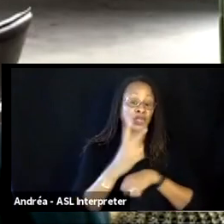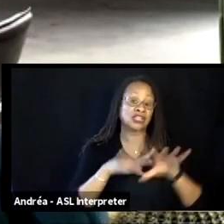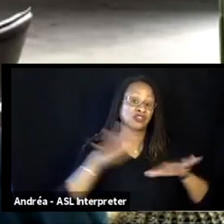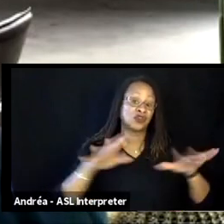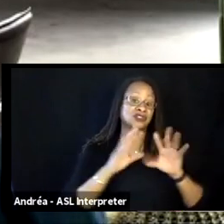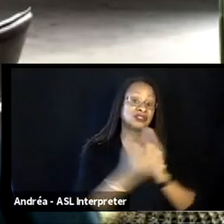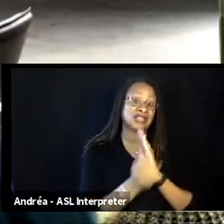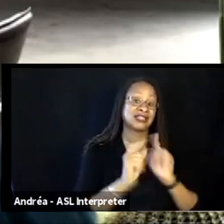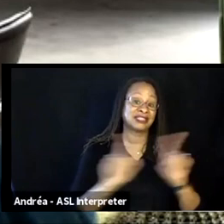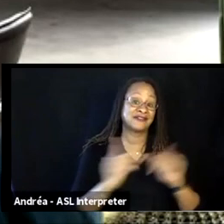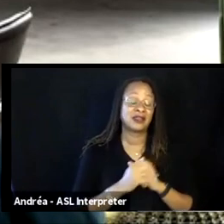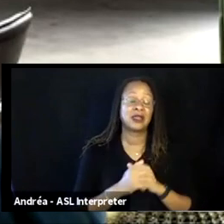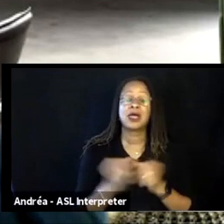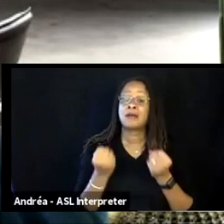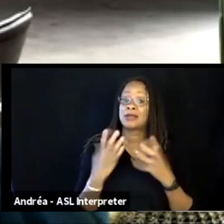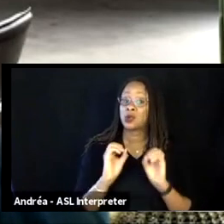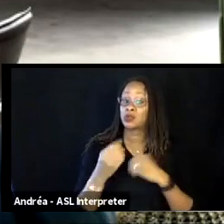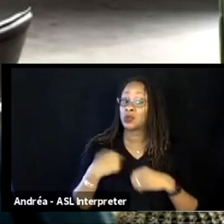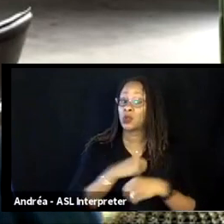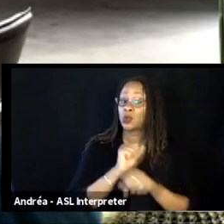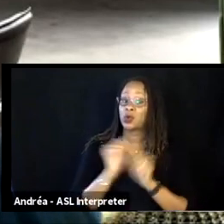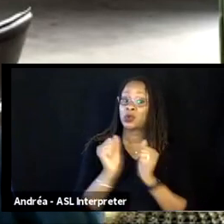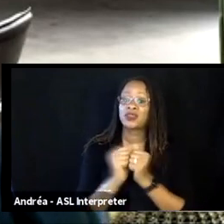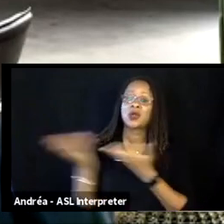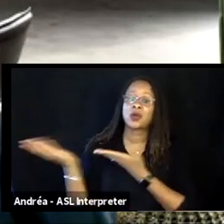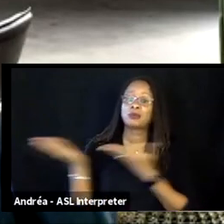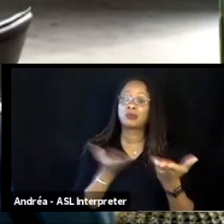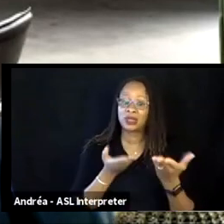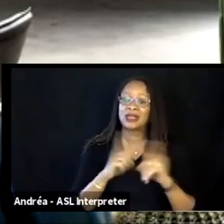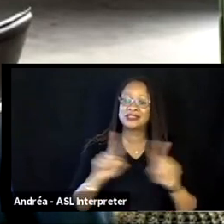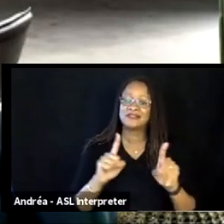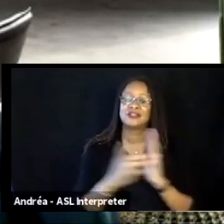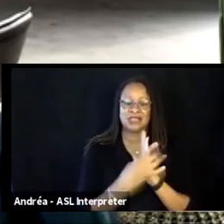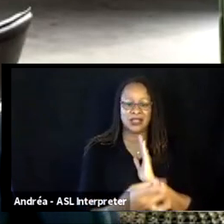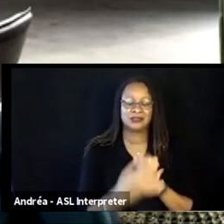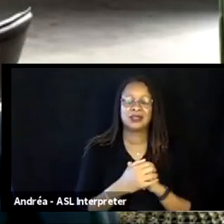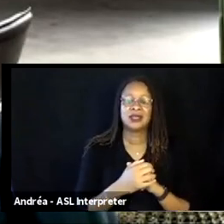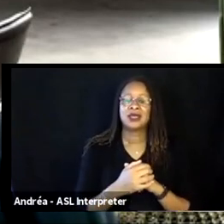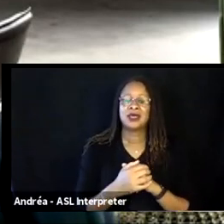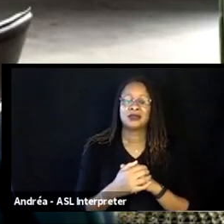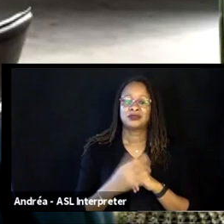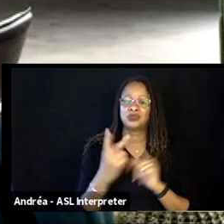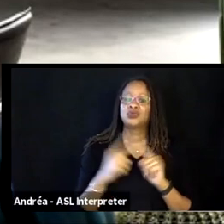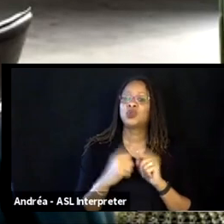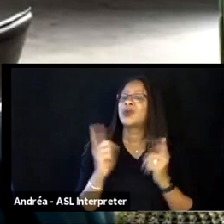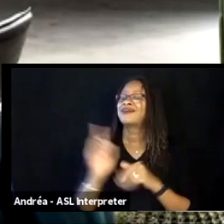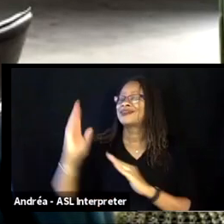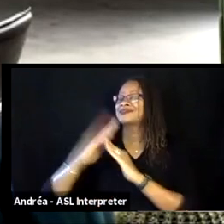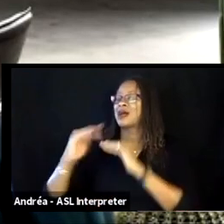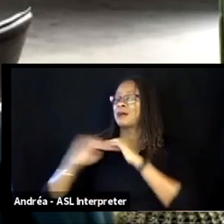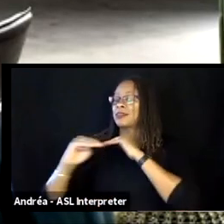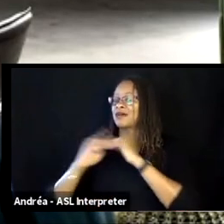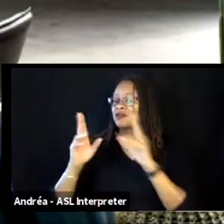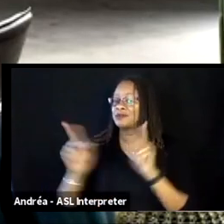organizations, some of those who we're working with, are bringing in different talent to top level positions and giving